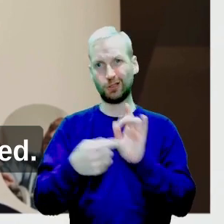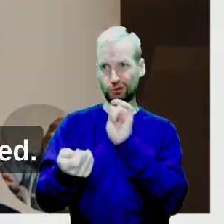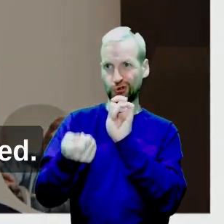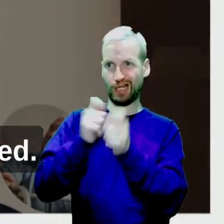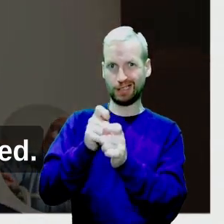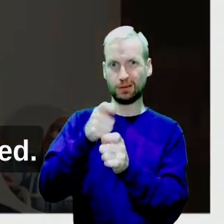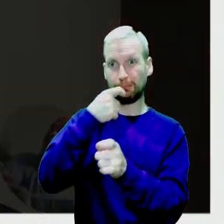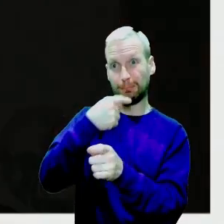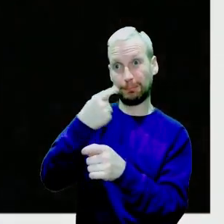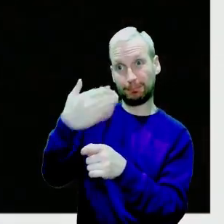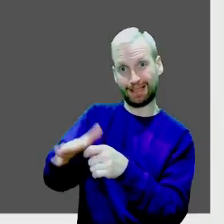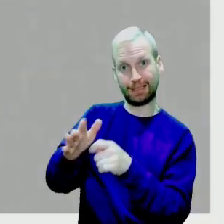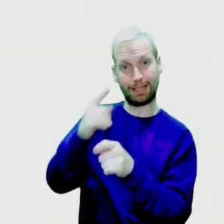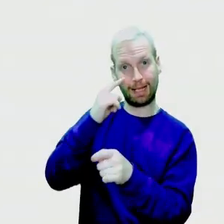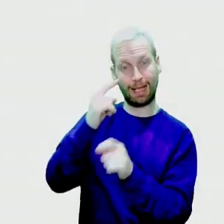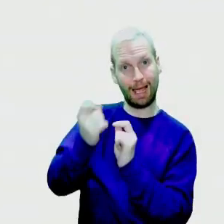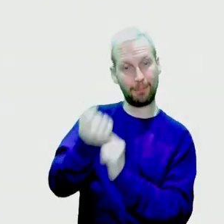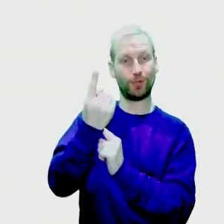asked for have happened.